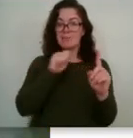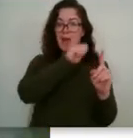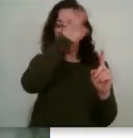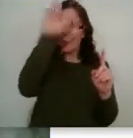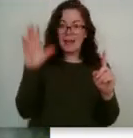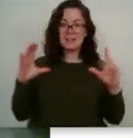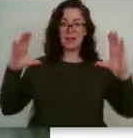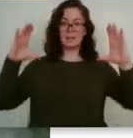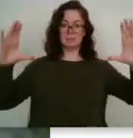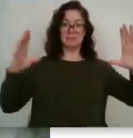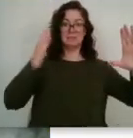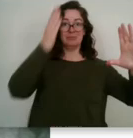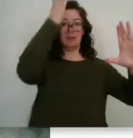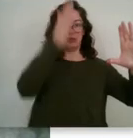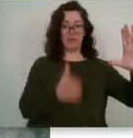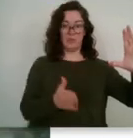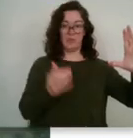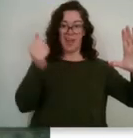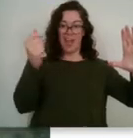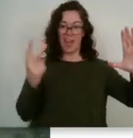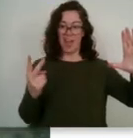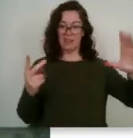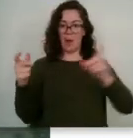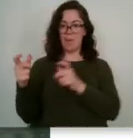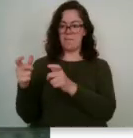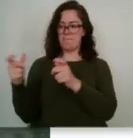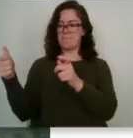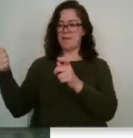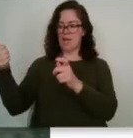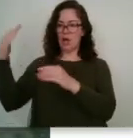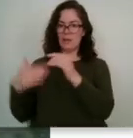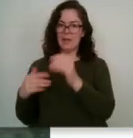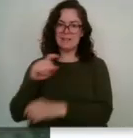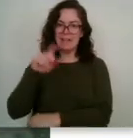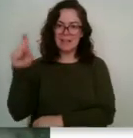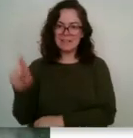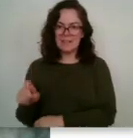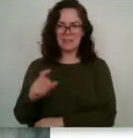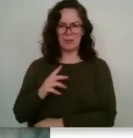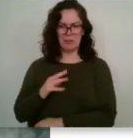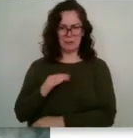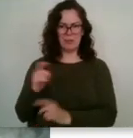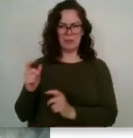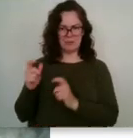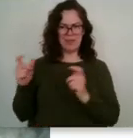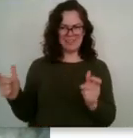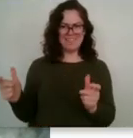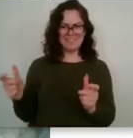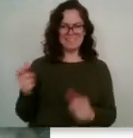as Texas, and this half is still as big as Texas. Pretty large.